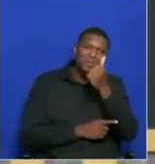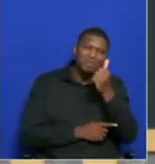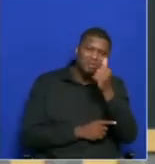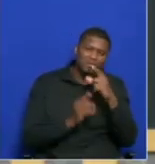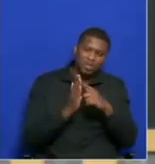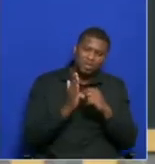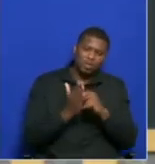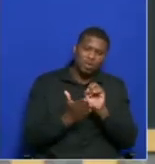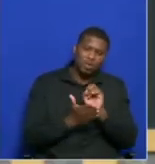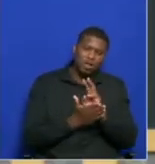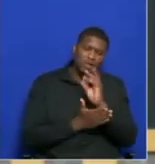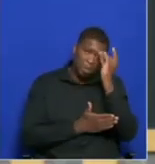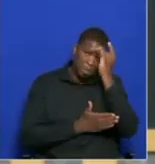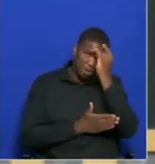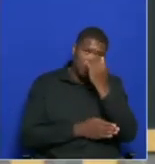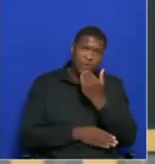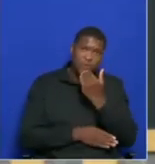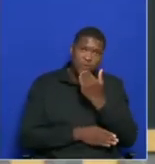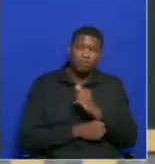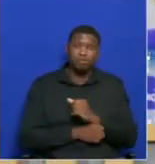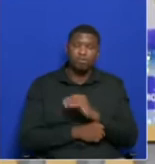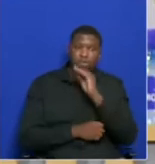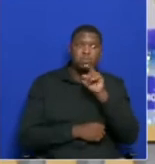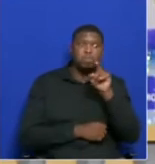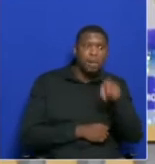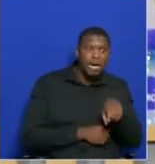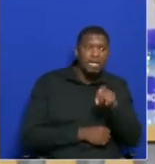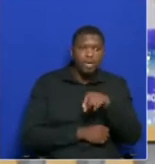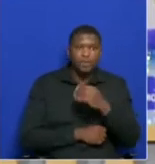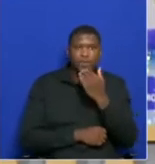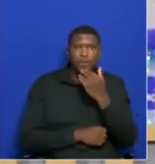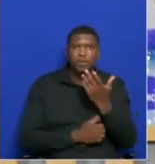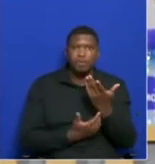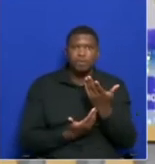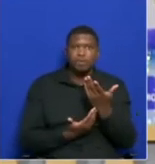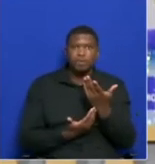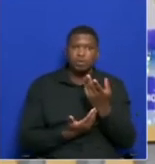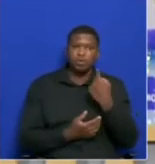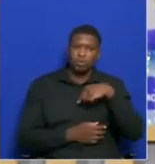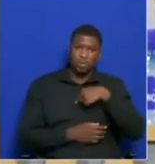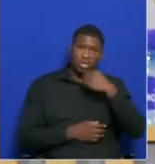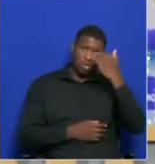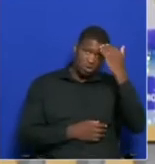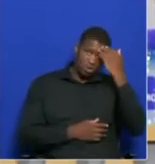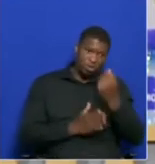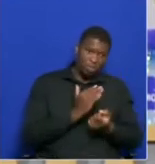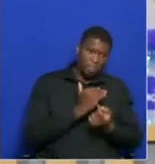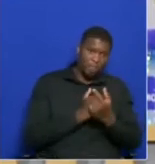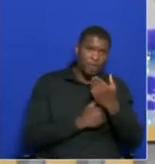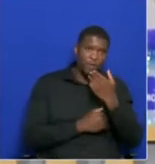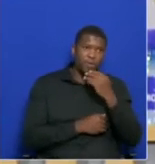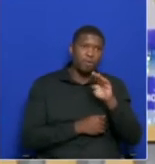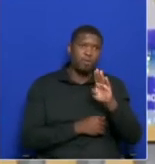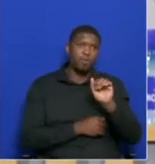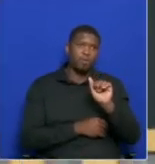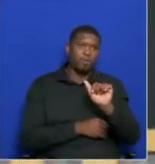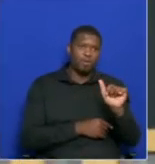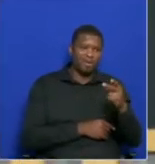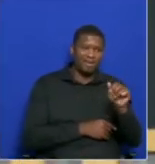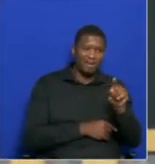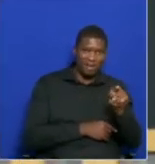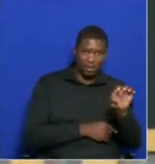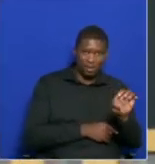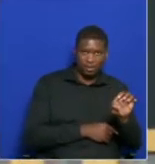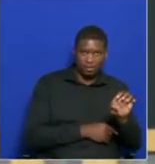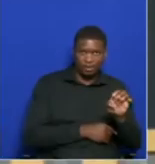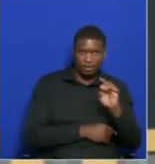I'm not asking you who were you supposed to. There was no... We know there was Ball Hayes at some point, so you were never reporting to the